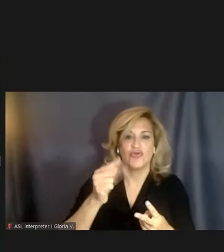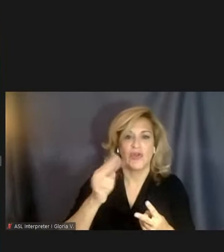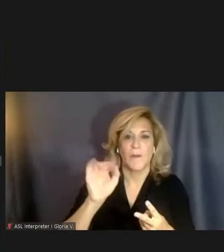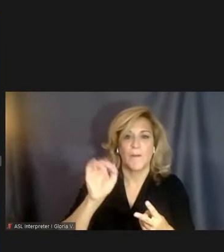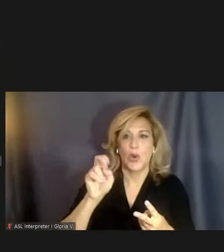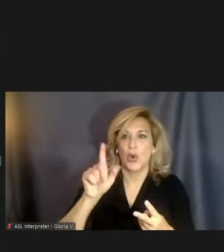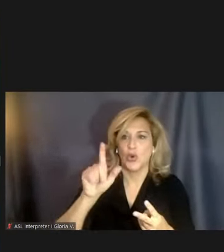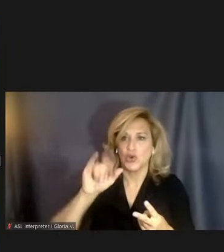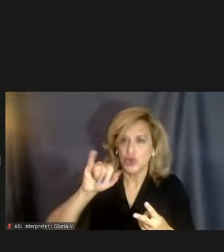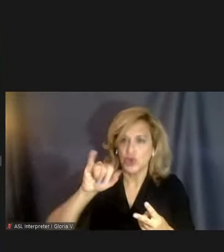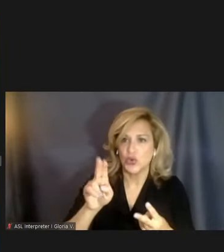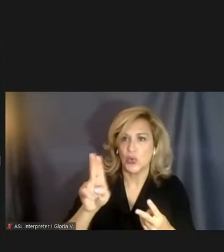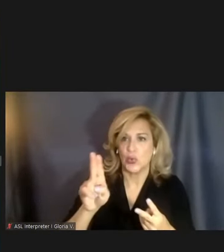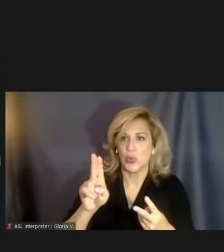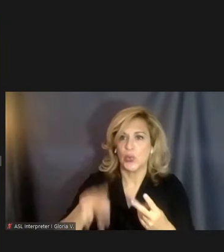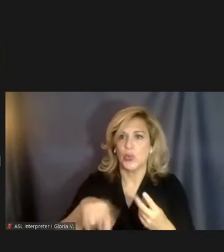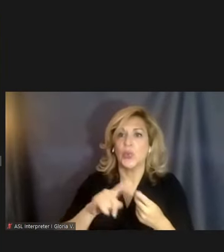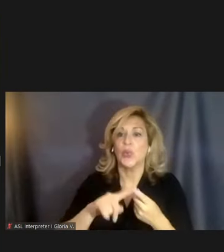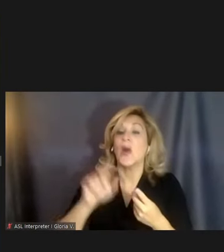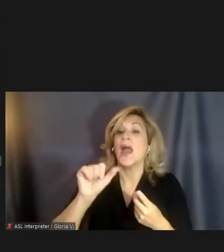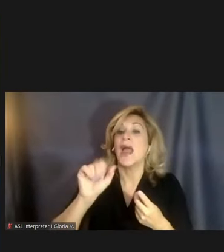Anurangan? Yes.